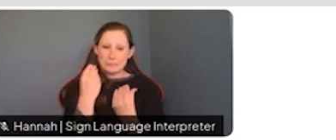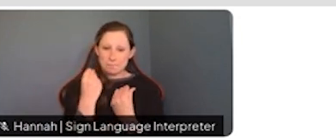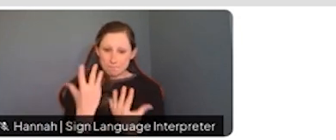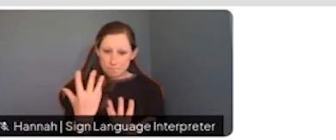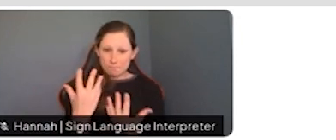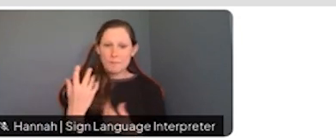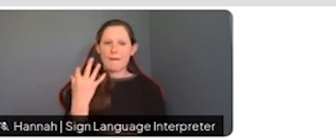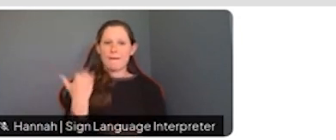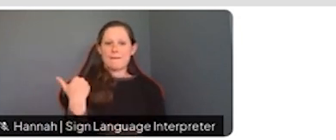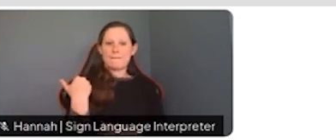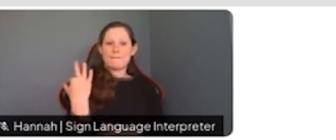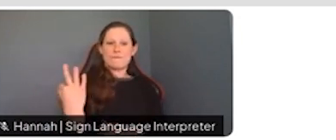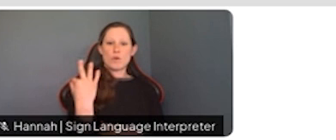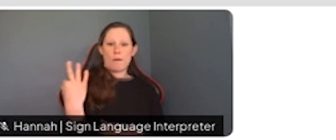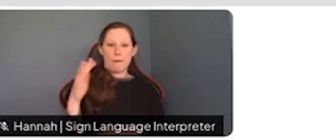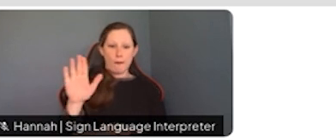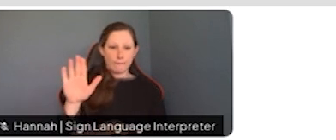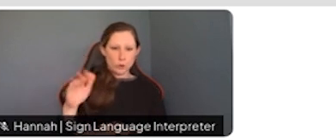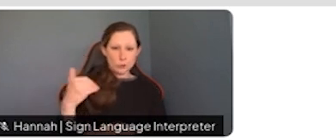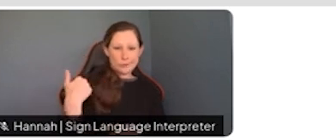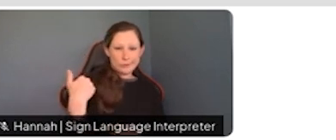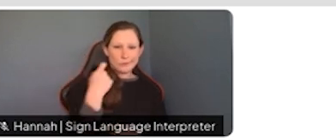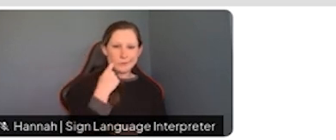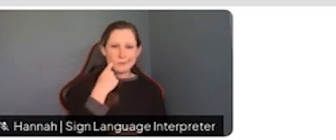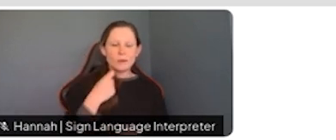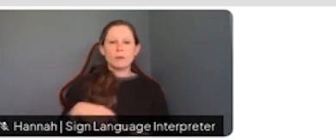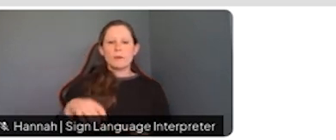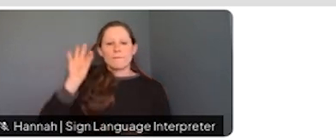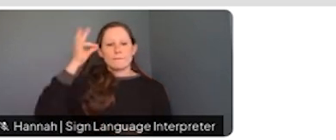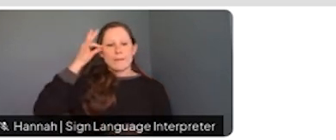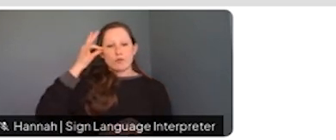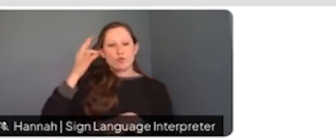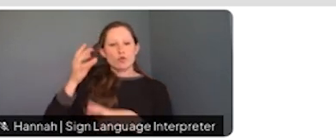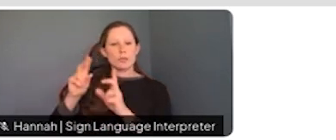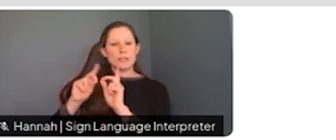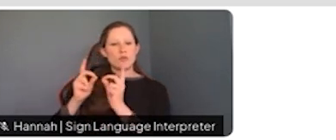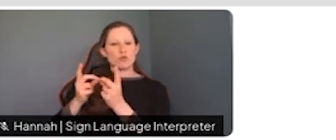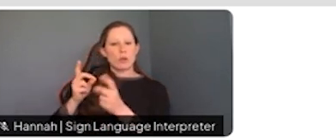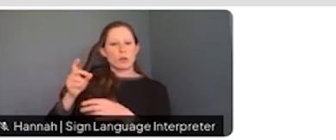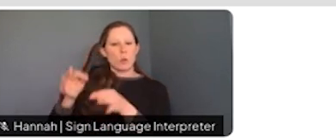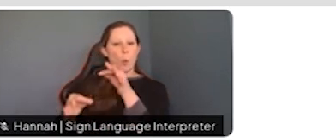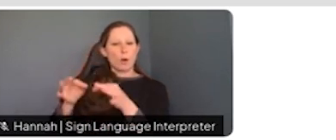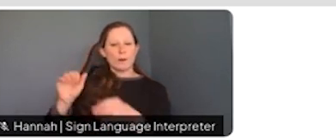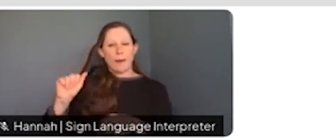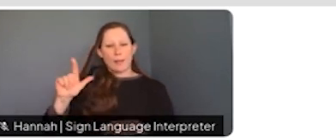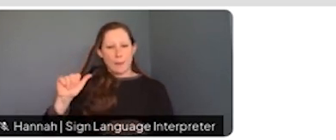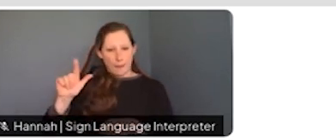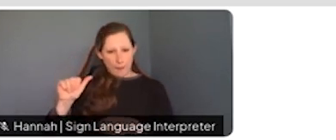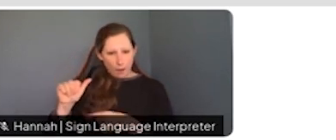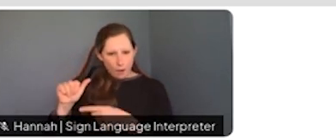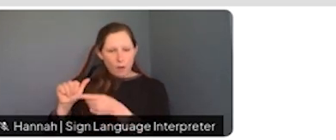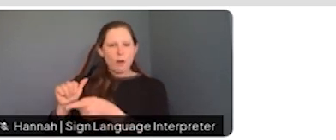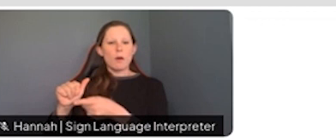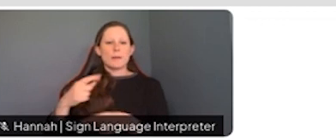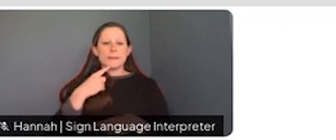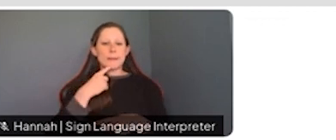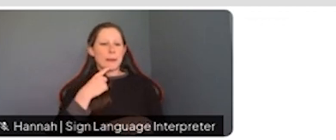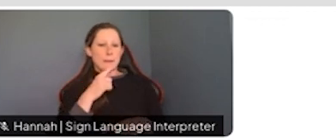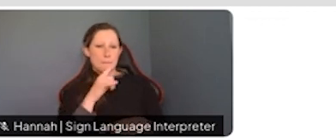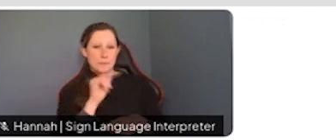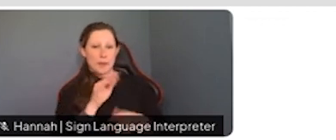past Friday, late Friday afternoon, a federal district court in Alabama held that Corporate Transparency Act was